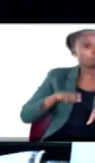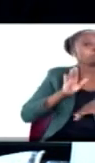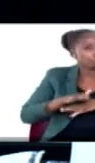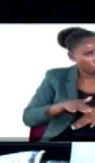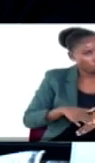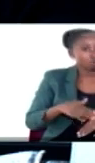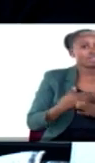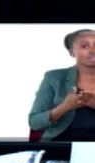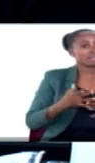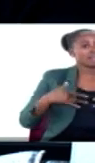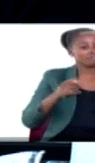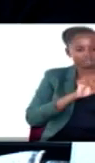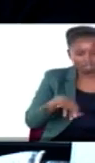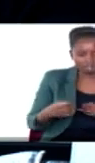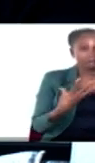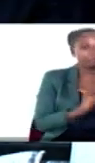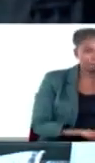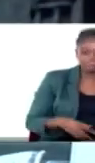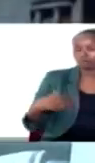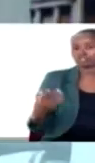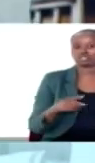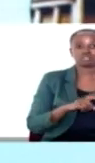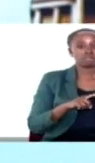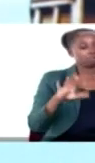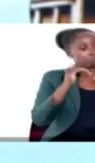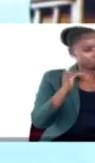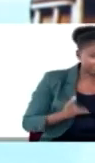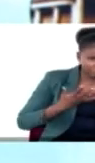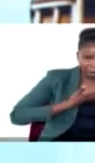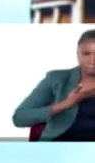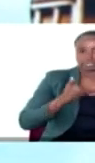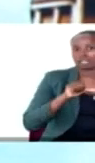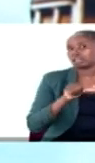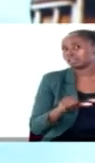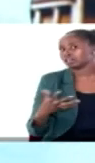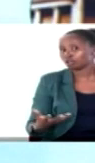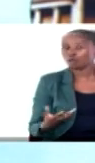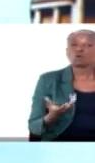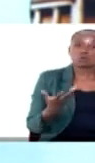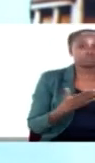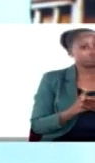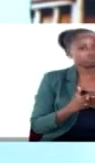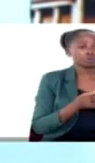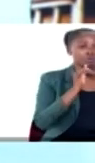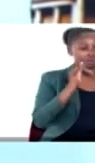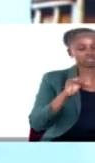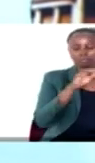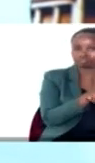extreme poverty, unparalleled inequality, and consequent social